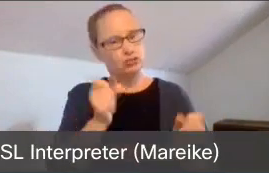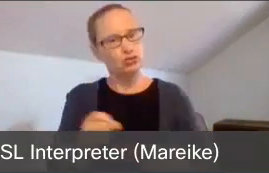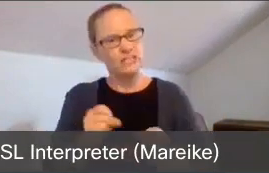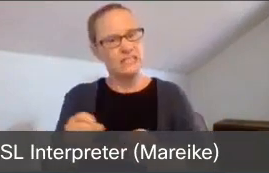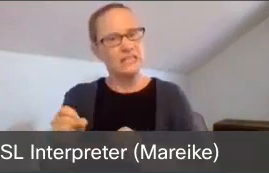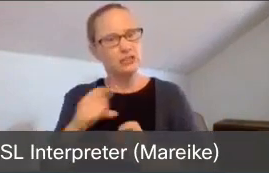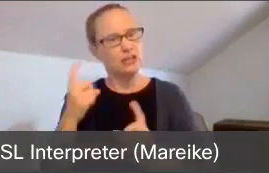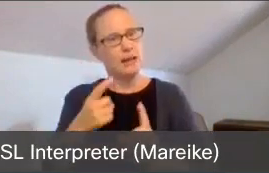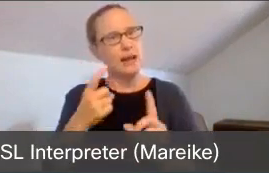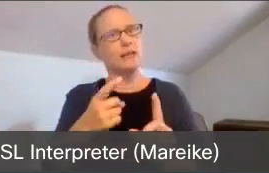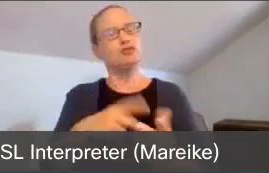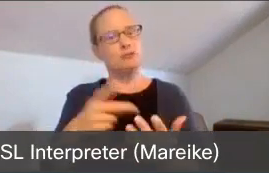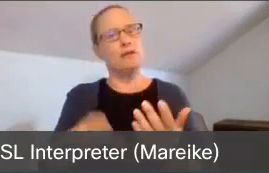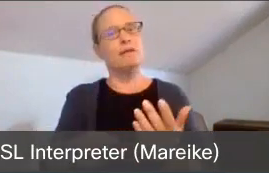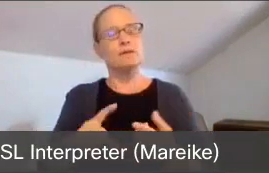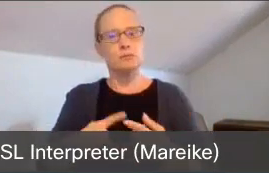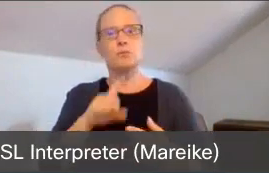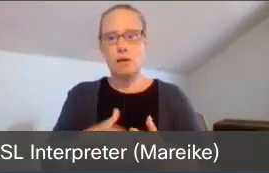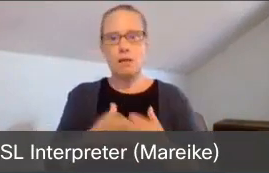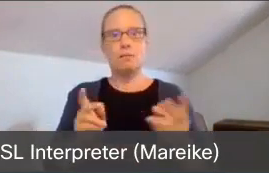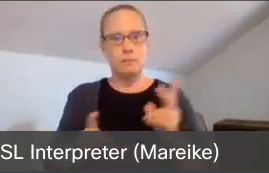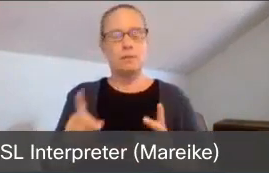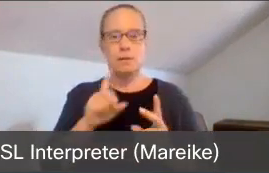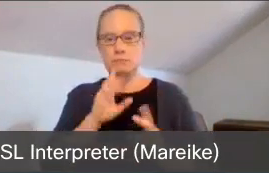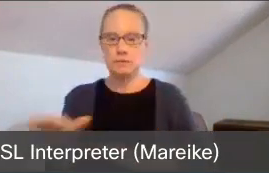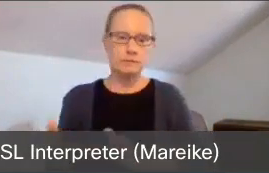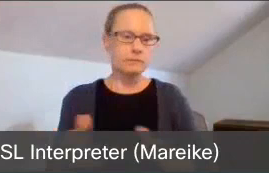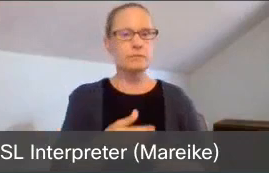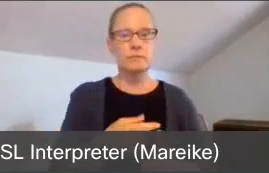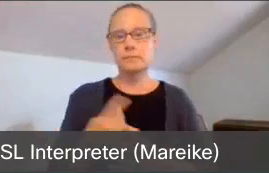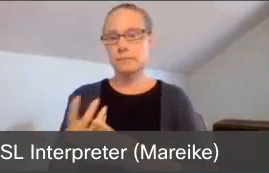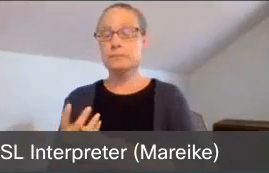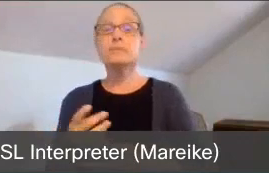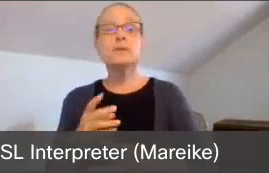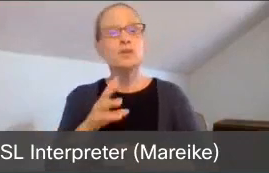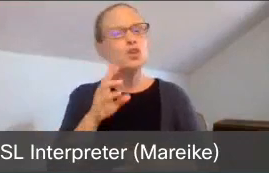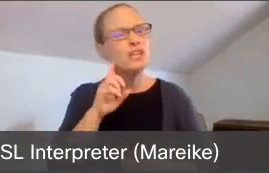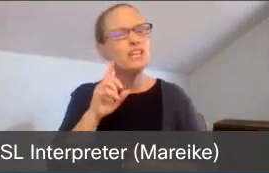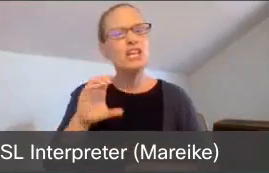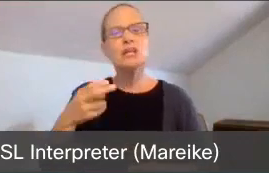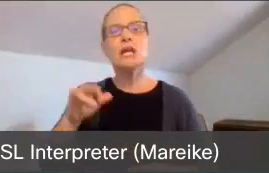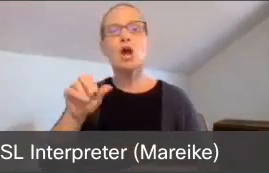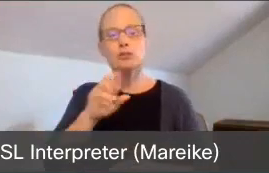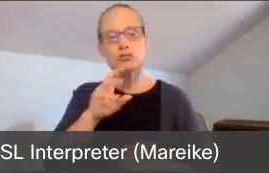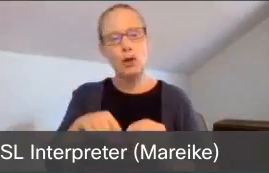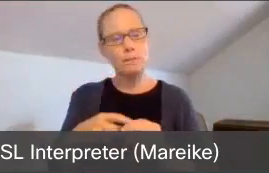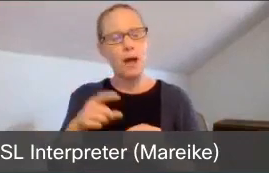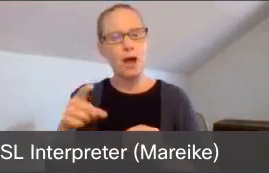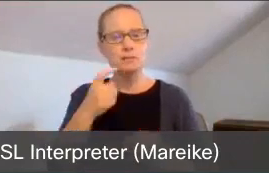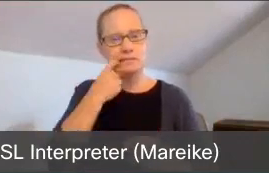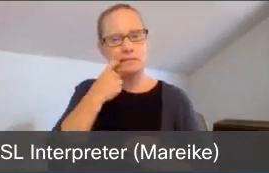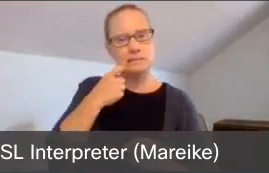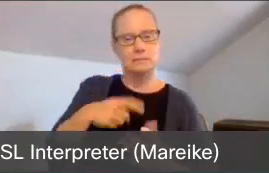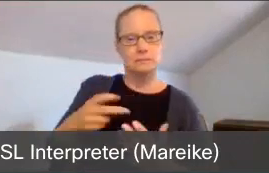the best level of care. And then you'll also hear Kiara talk a little bit about our most recent initiative that's impacting our